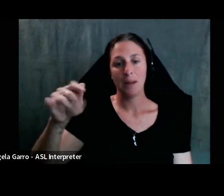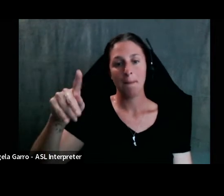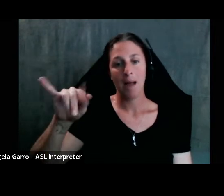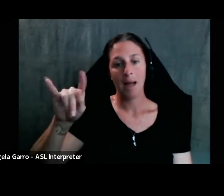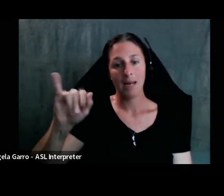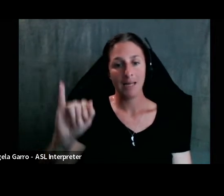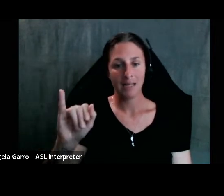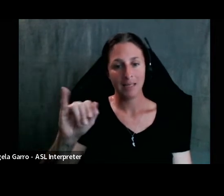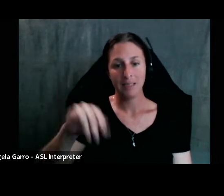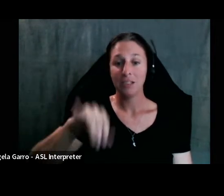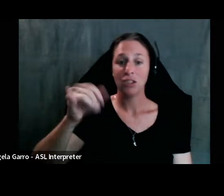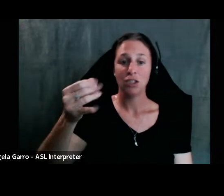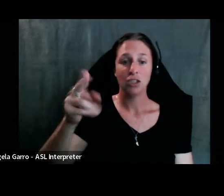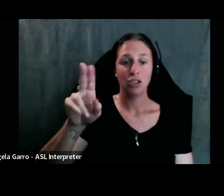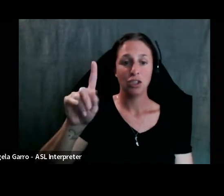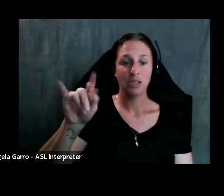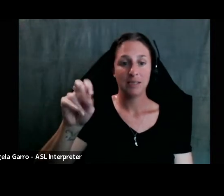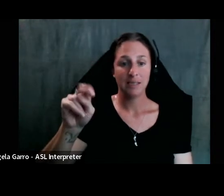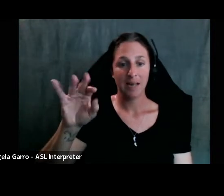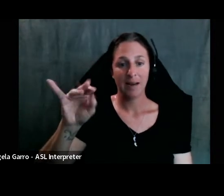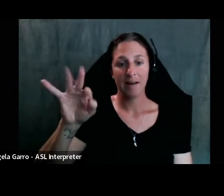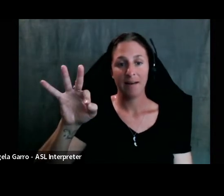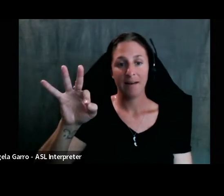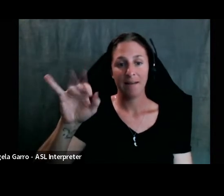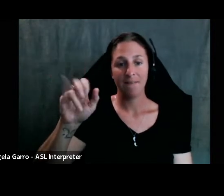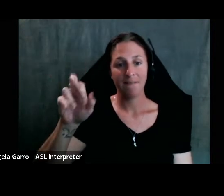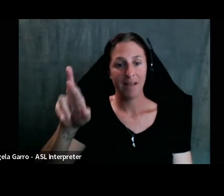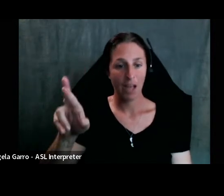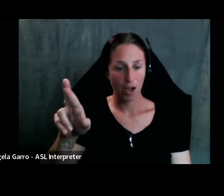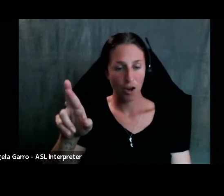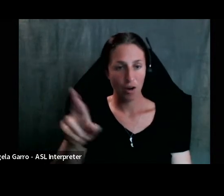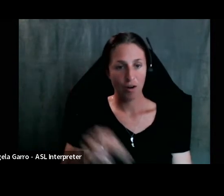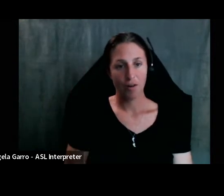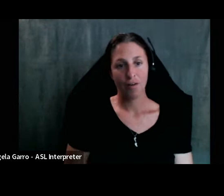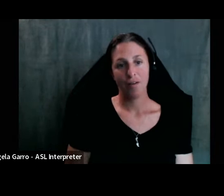Justin Ferrer. Okay.